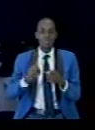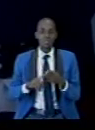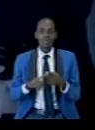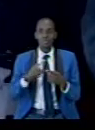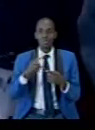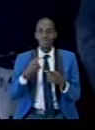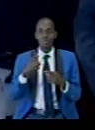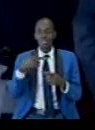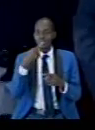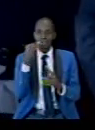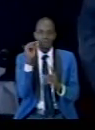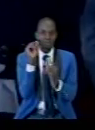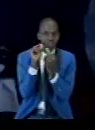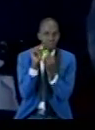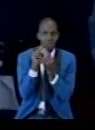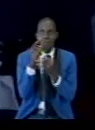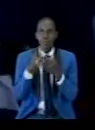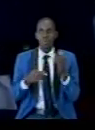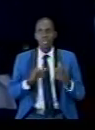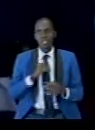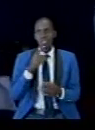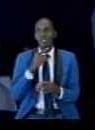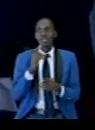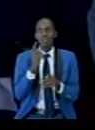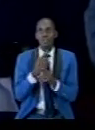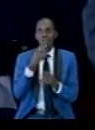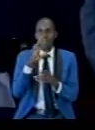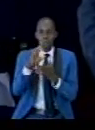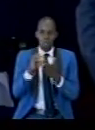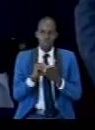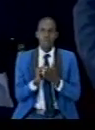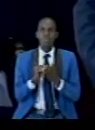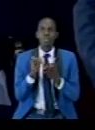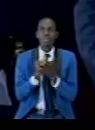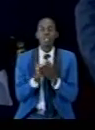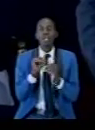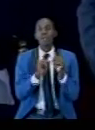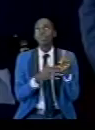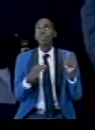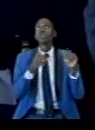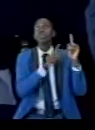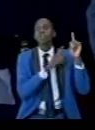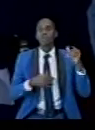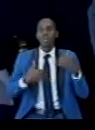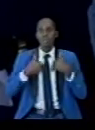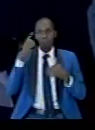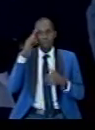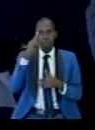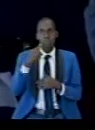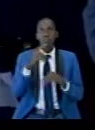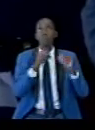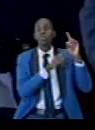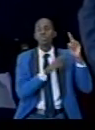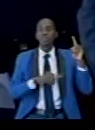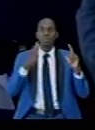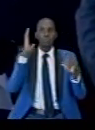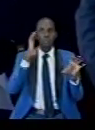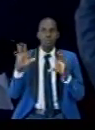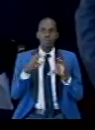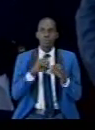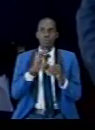that everything God has for you today, the Lord will fulfill in your life in Jesus'